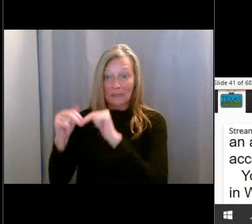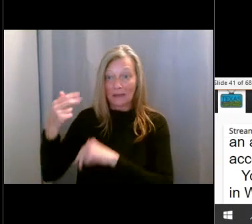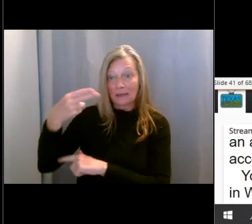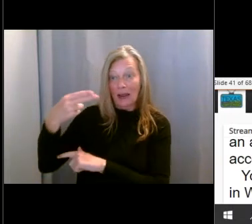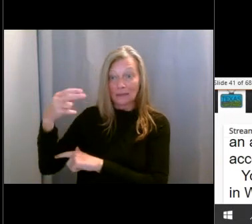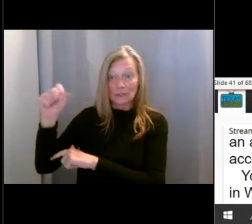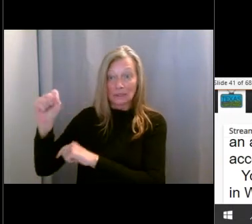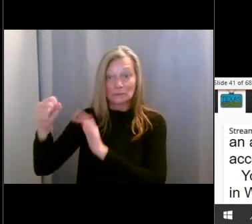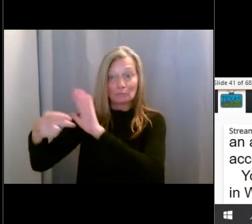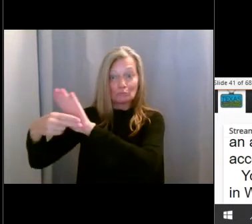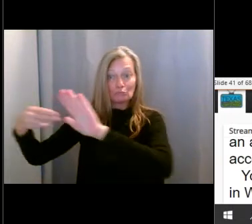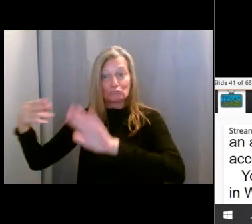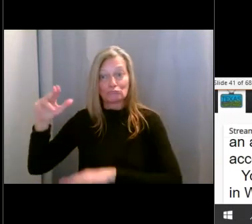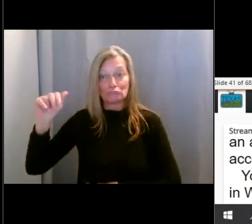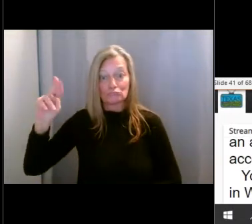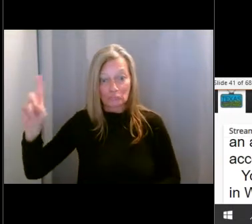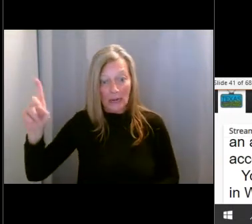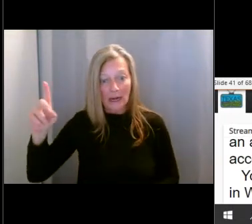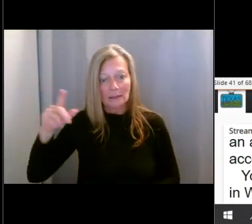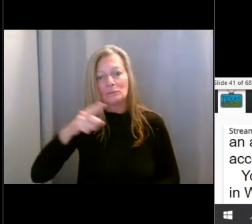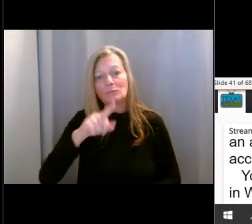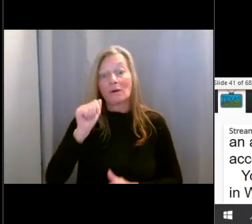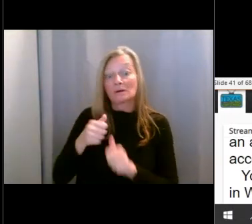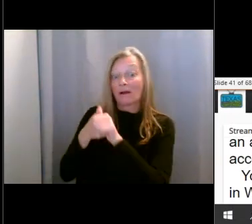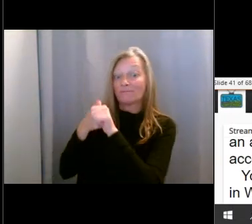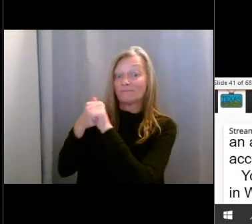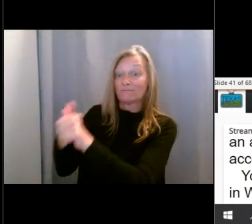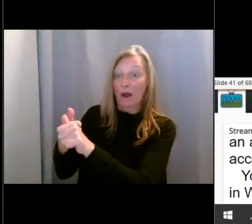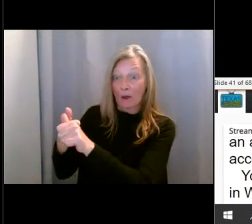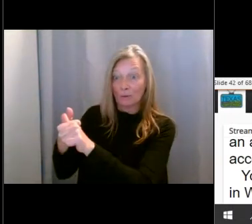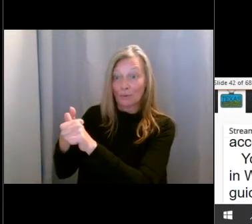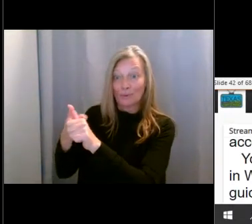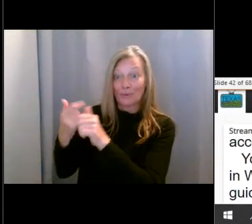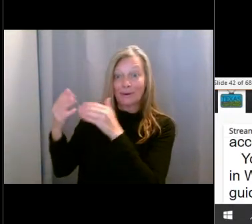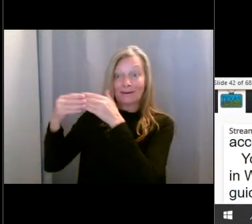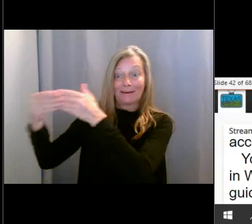the brand guidelines more easily is the use of templates.